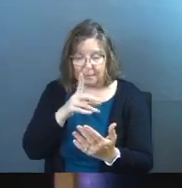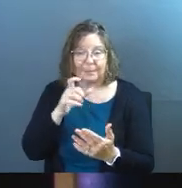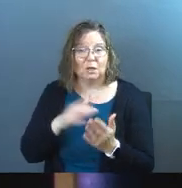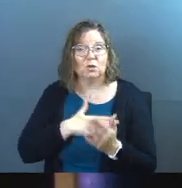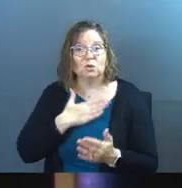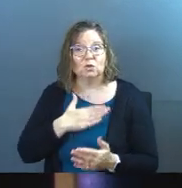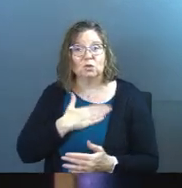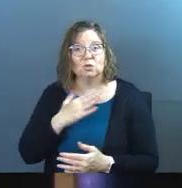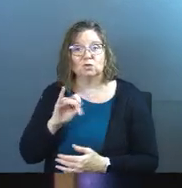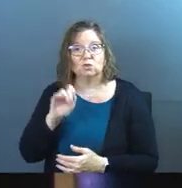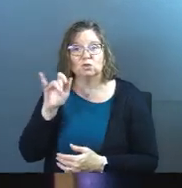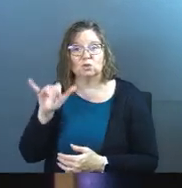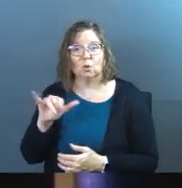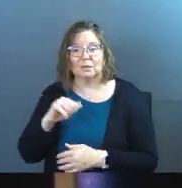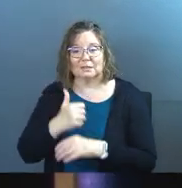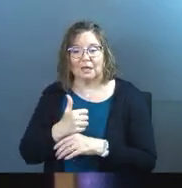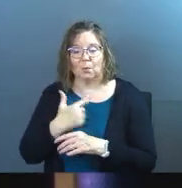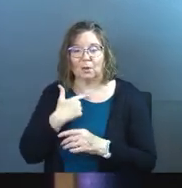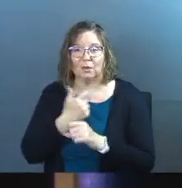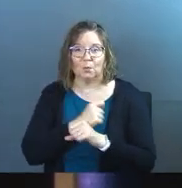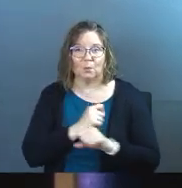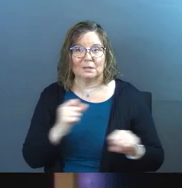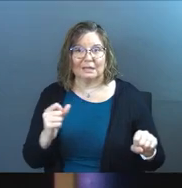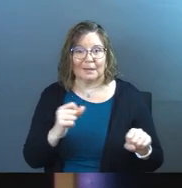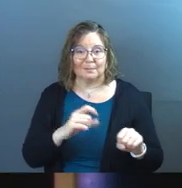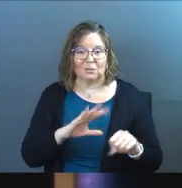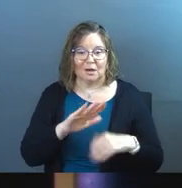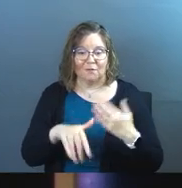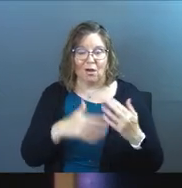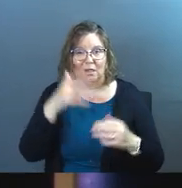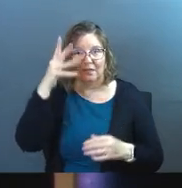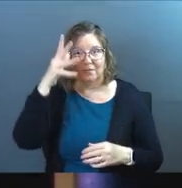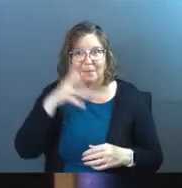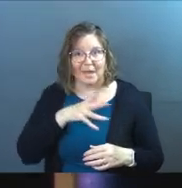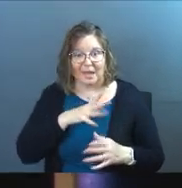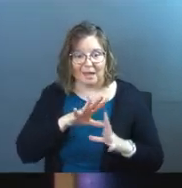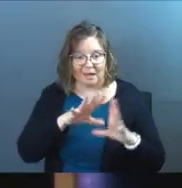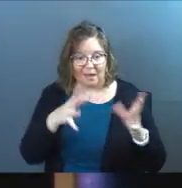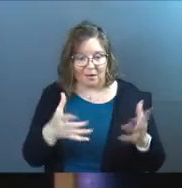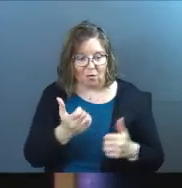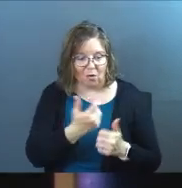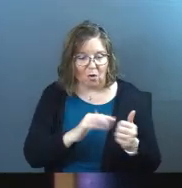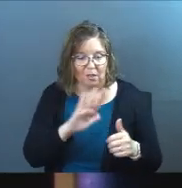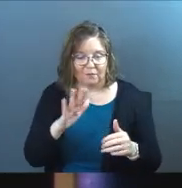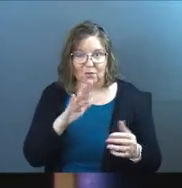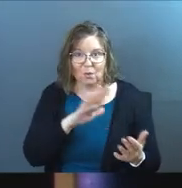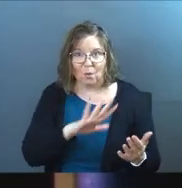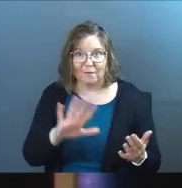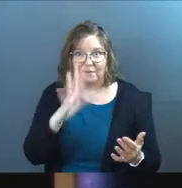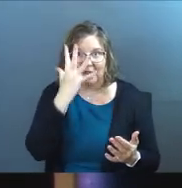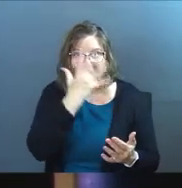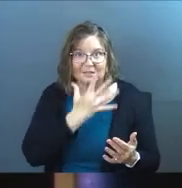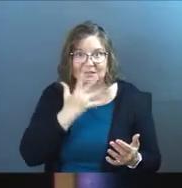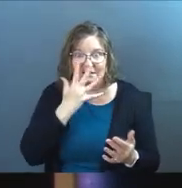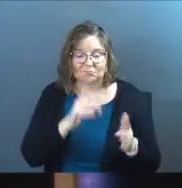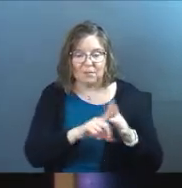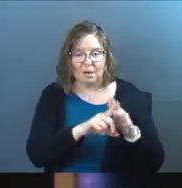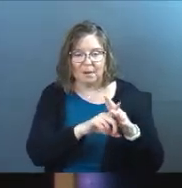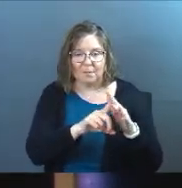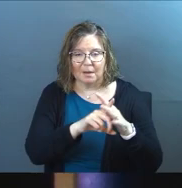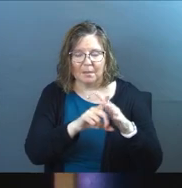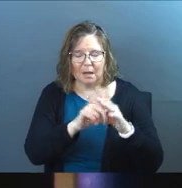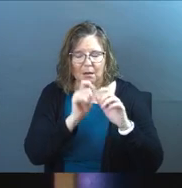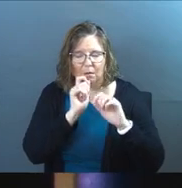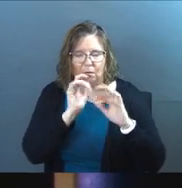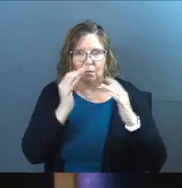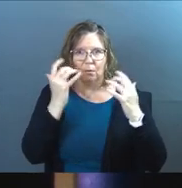Because the joy set before him was the redemption of all mankind. It was every single one of your faces. Did every single one